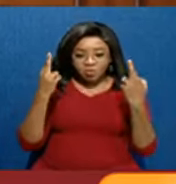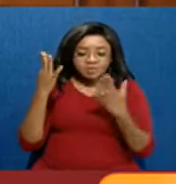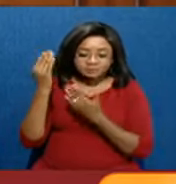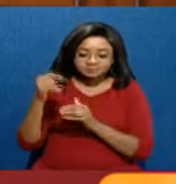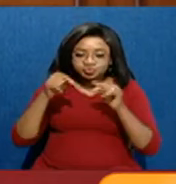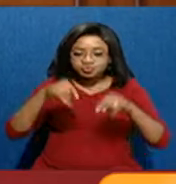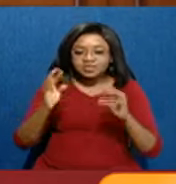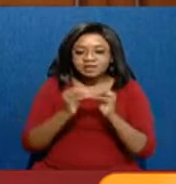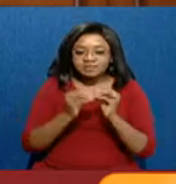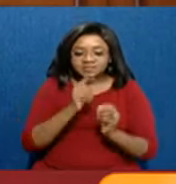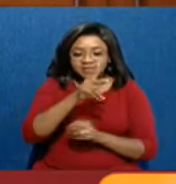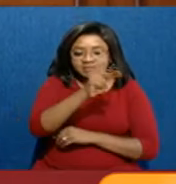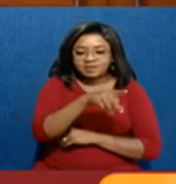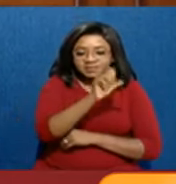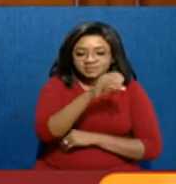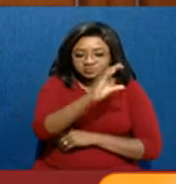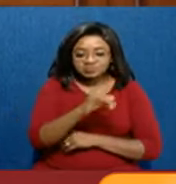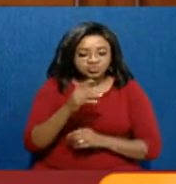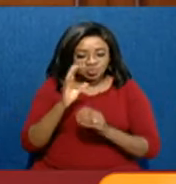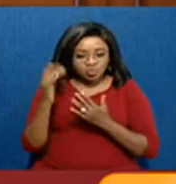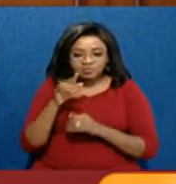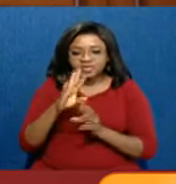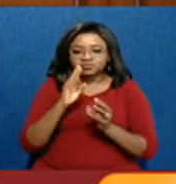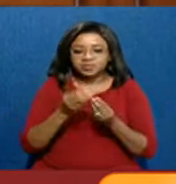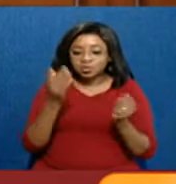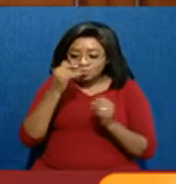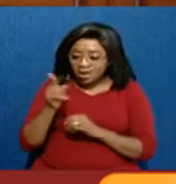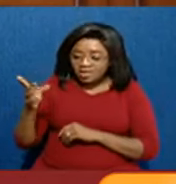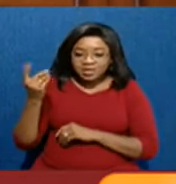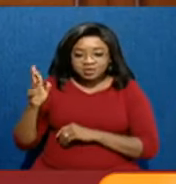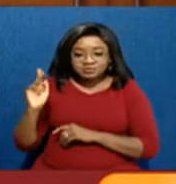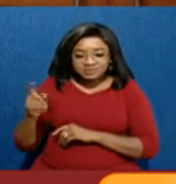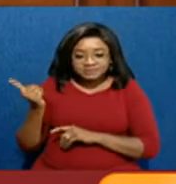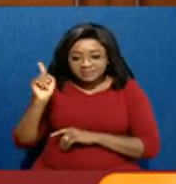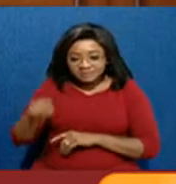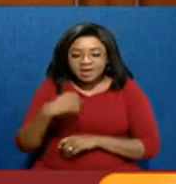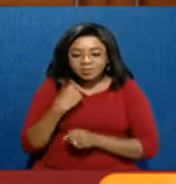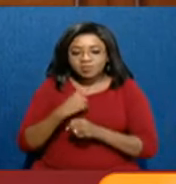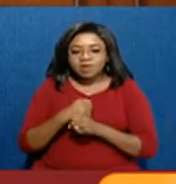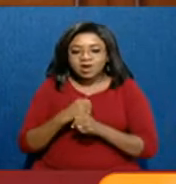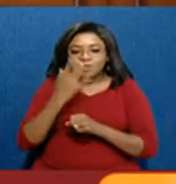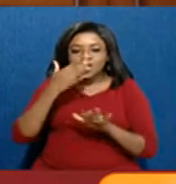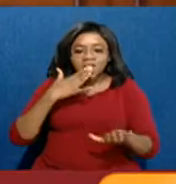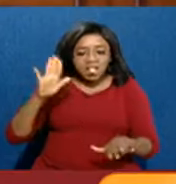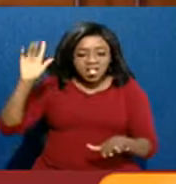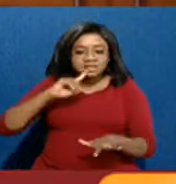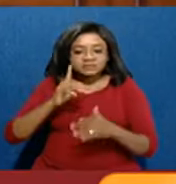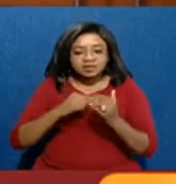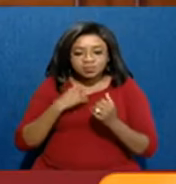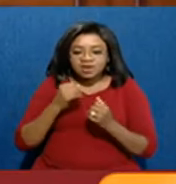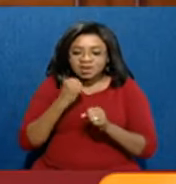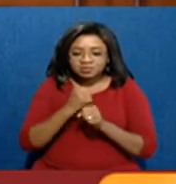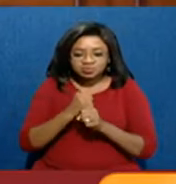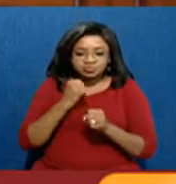public service says, must bear fruit because he says the doctors need to adhere to the Hippocrates oath that they took that says do no harm,